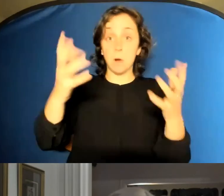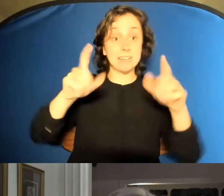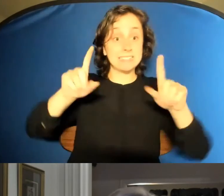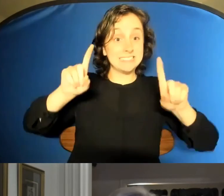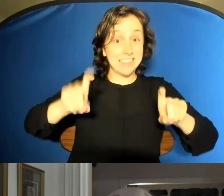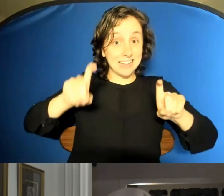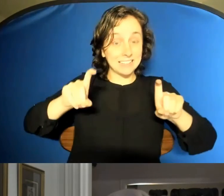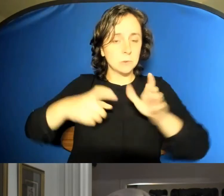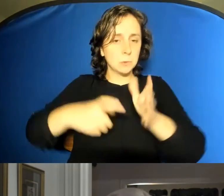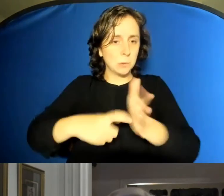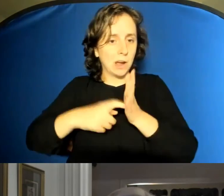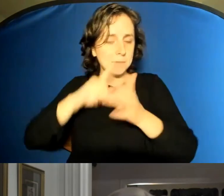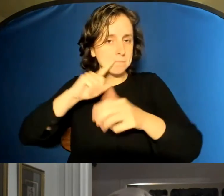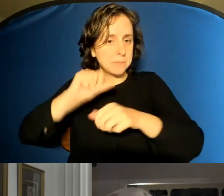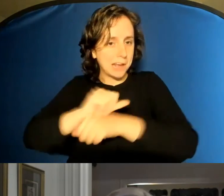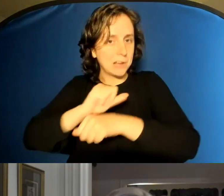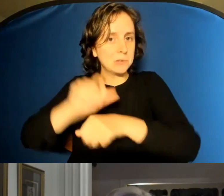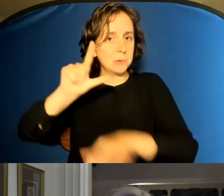that lesion gets